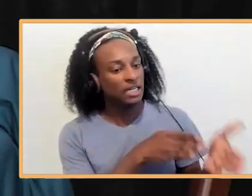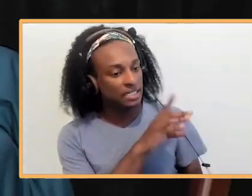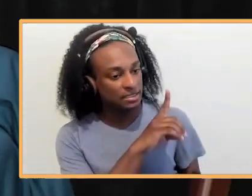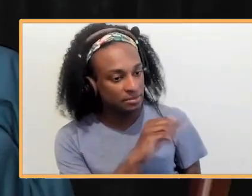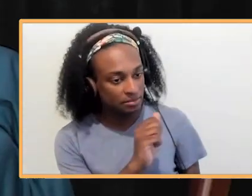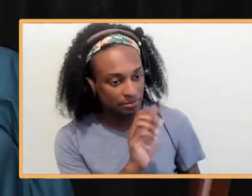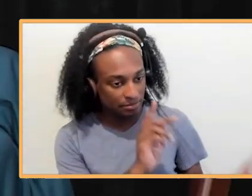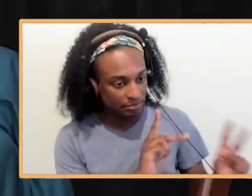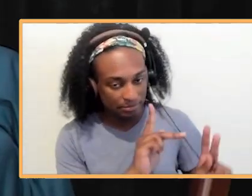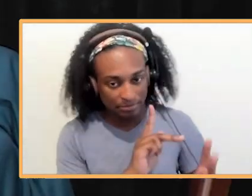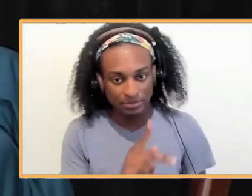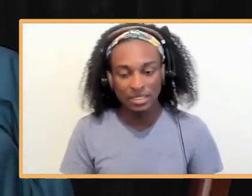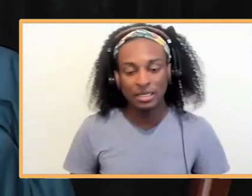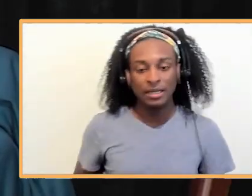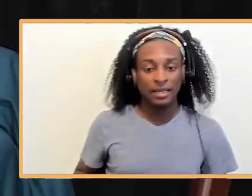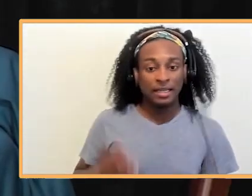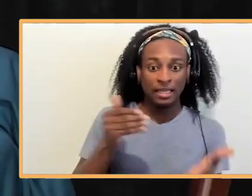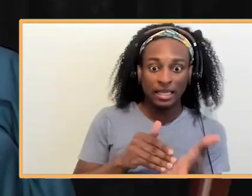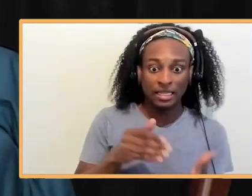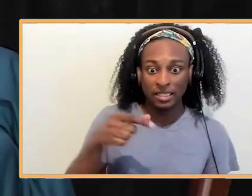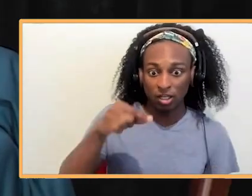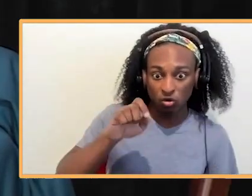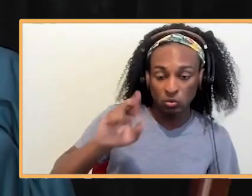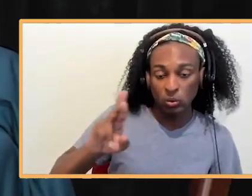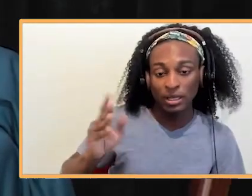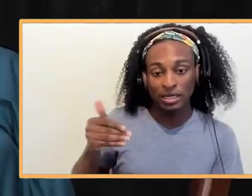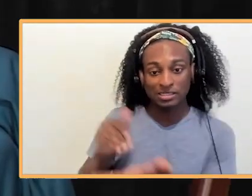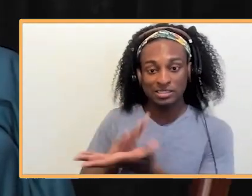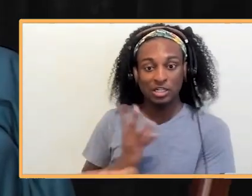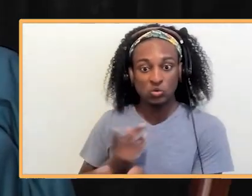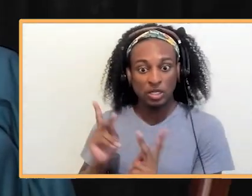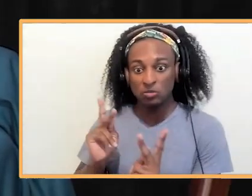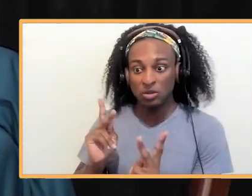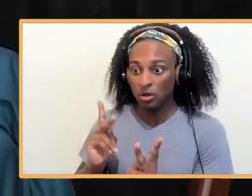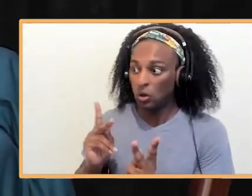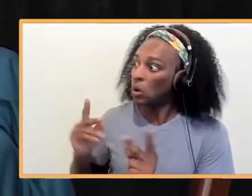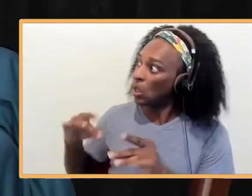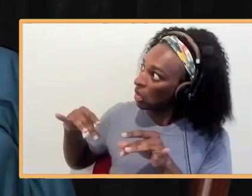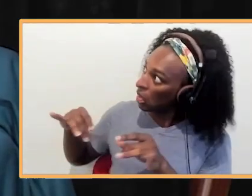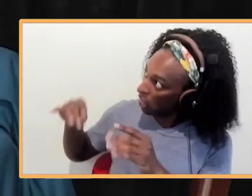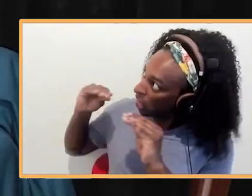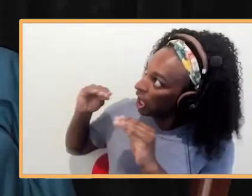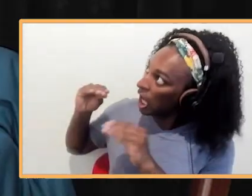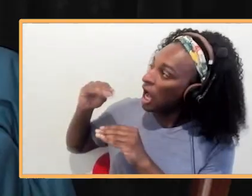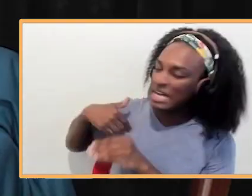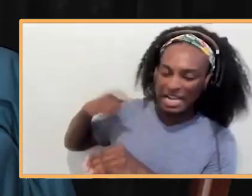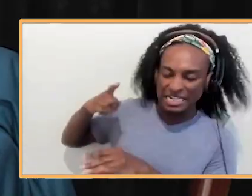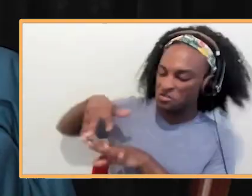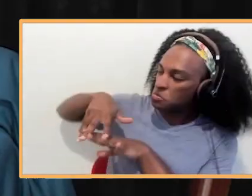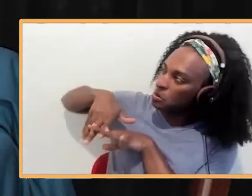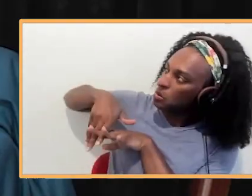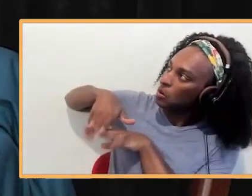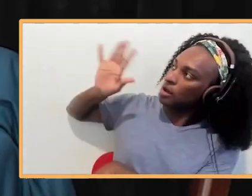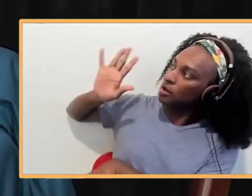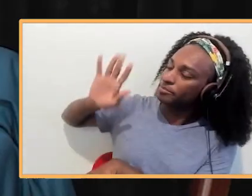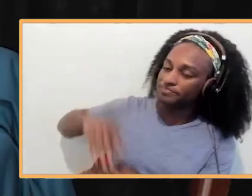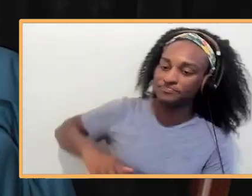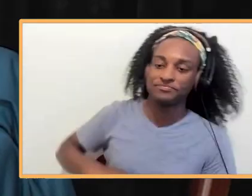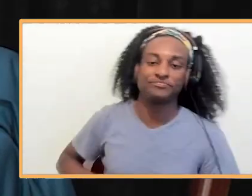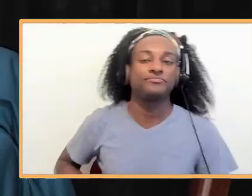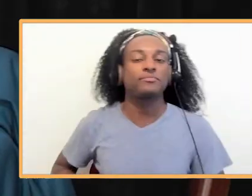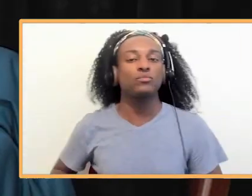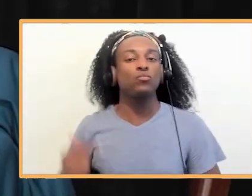and transphobia. In my own life, and we've talked about this in some past Unlearning